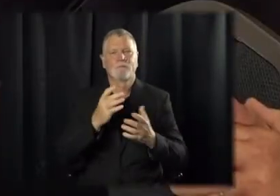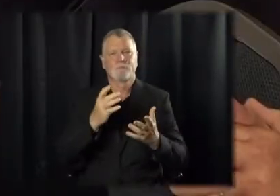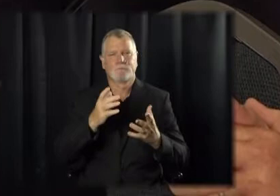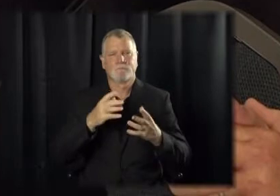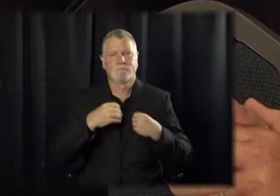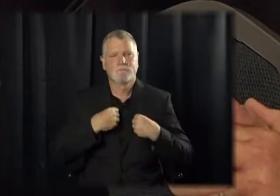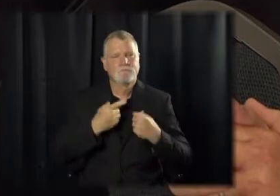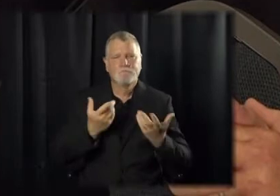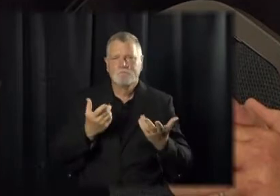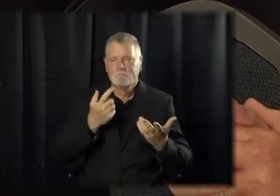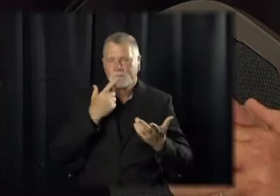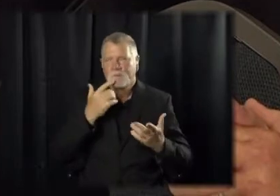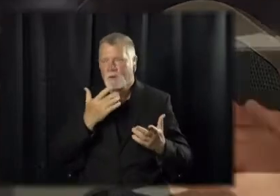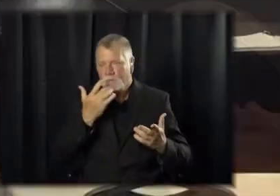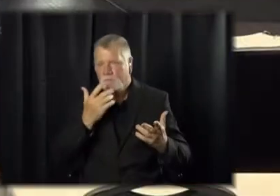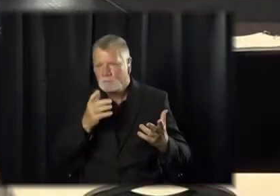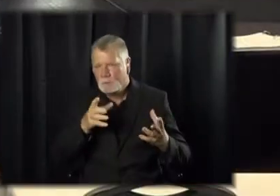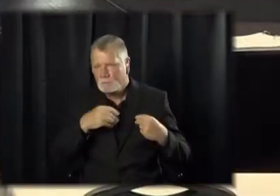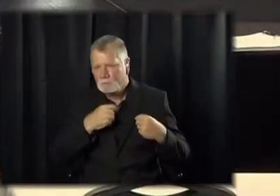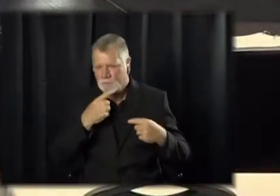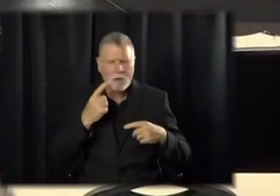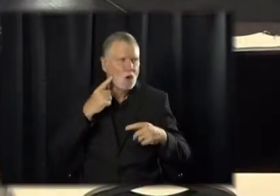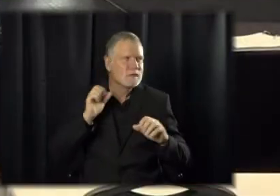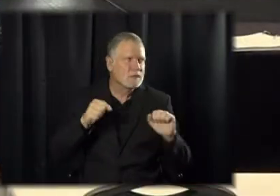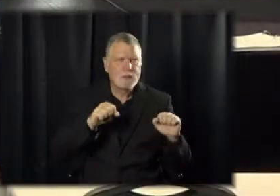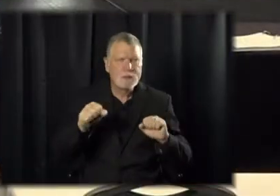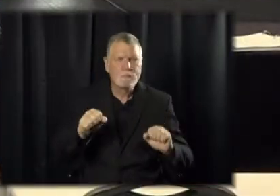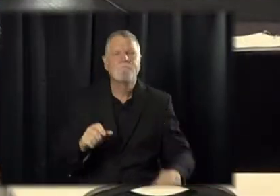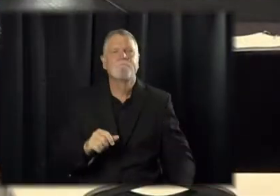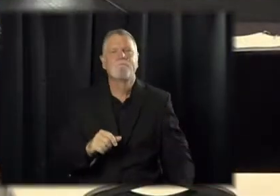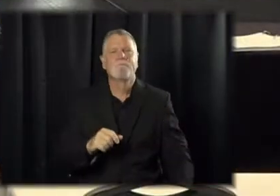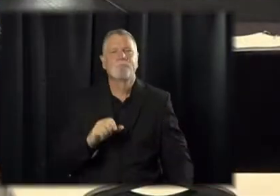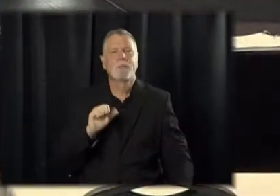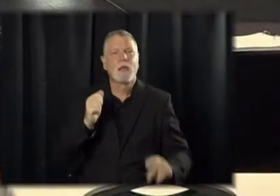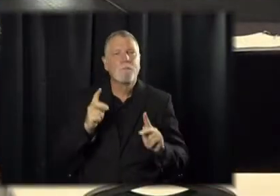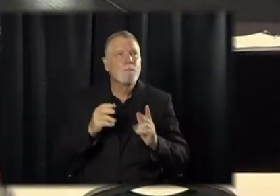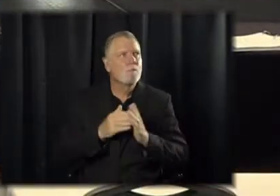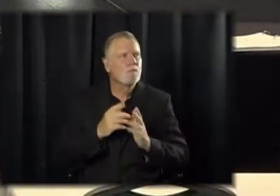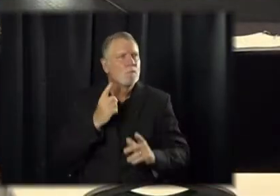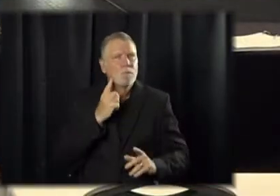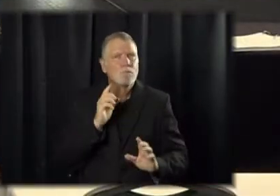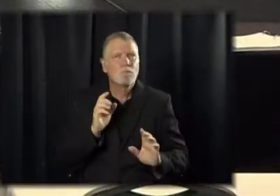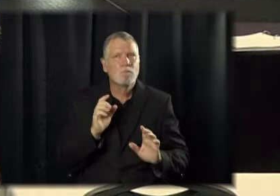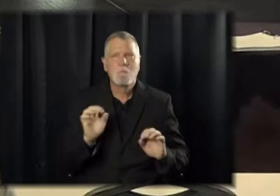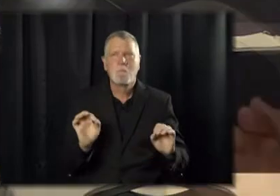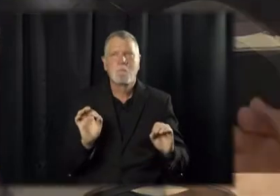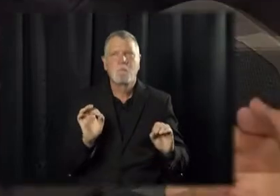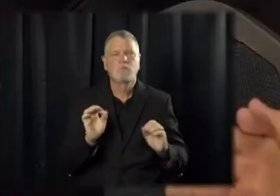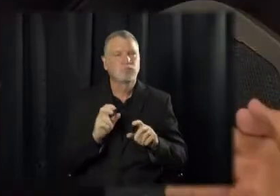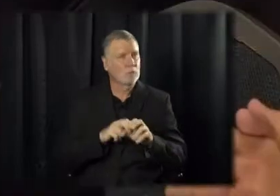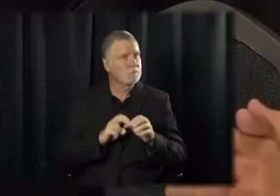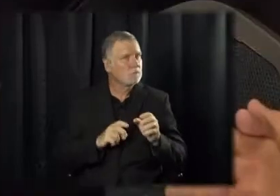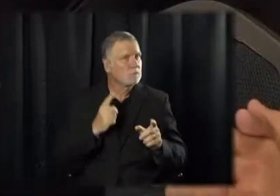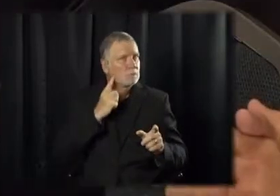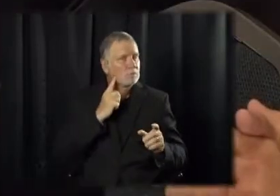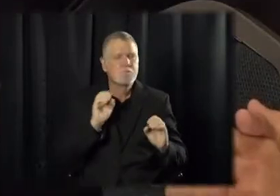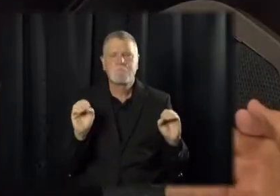All in favor, please say yes. Yes. Yes. Any opposed? Any